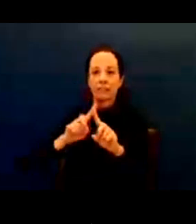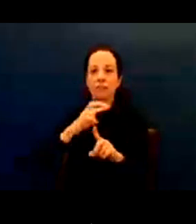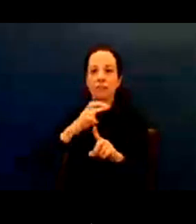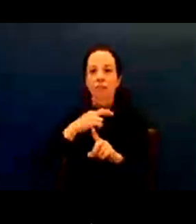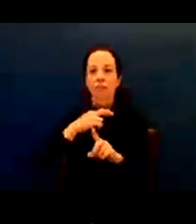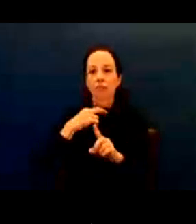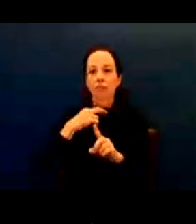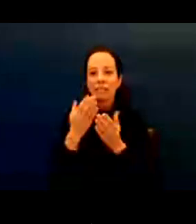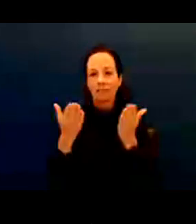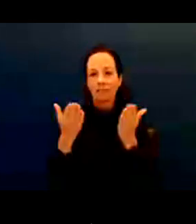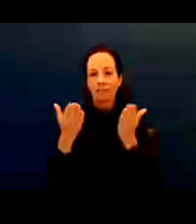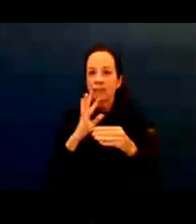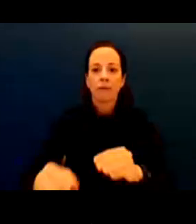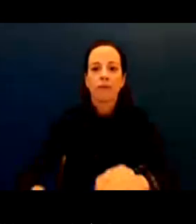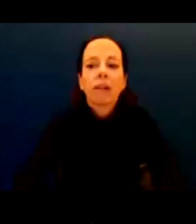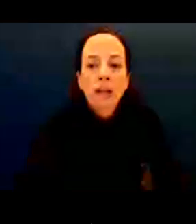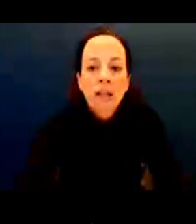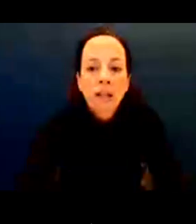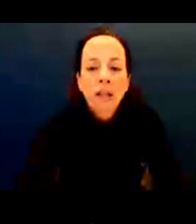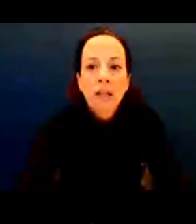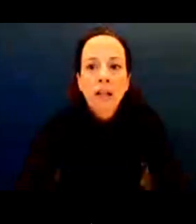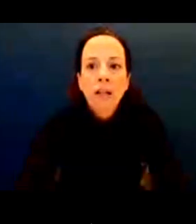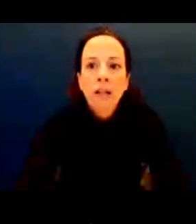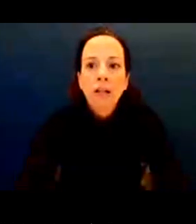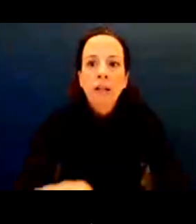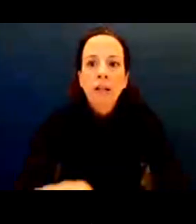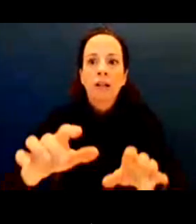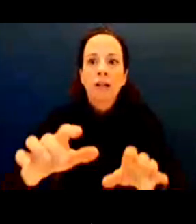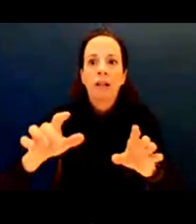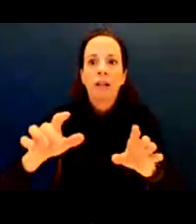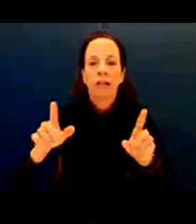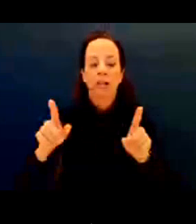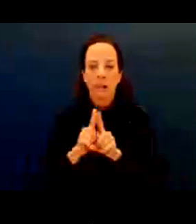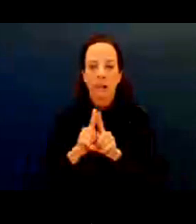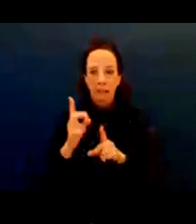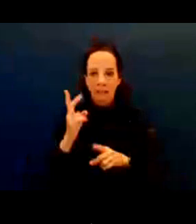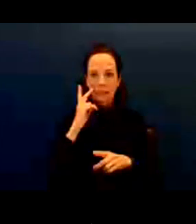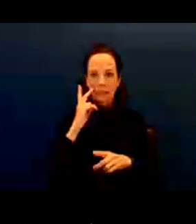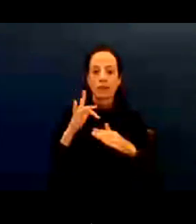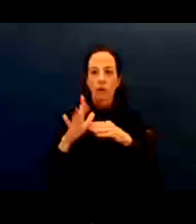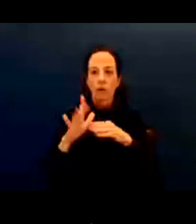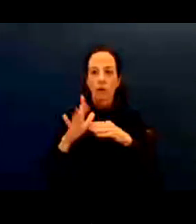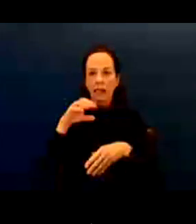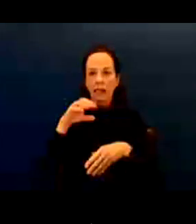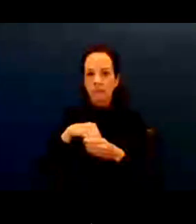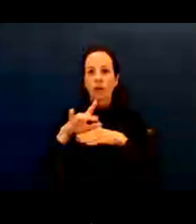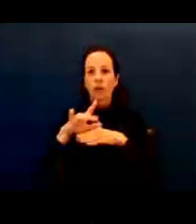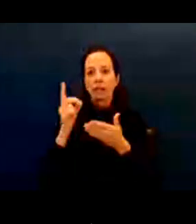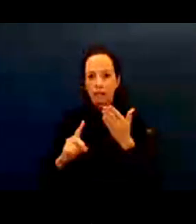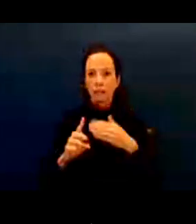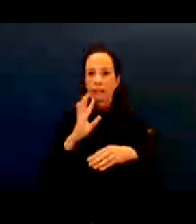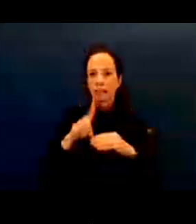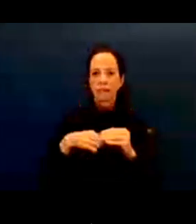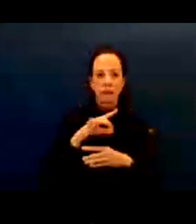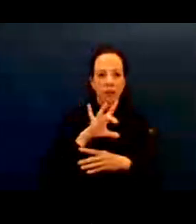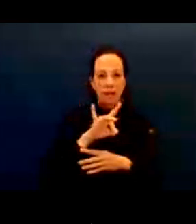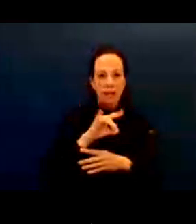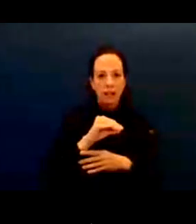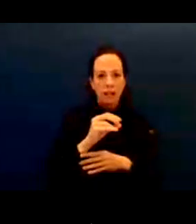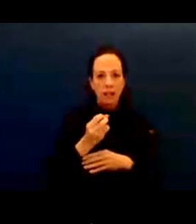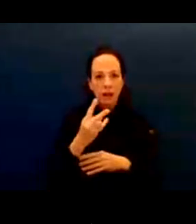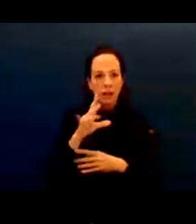at, early engagement. I pointed out to the early design. We also talked about AB 1282 in the past. So we're continuing to work on all